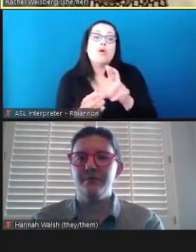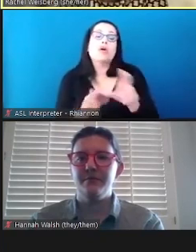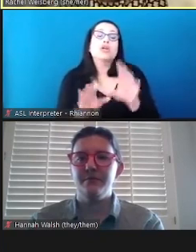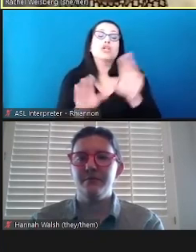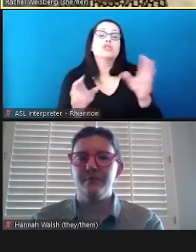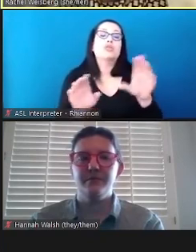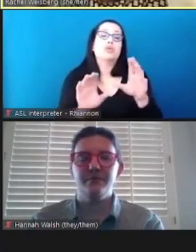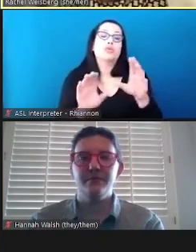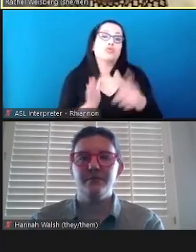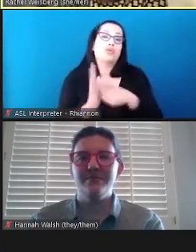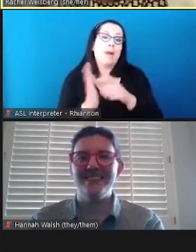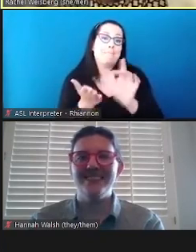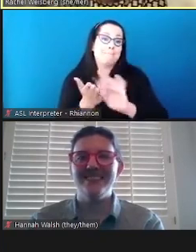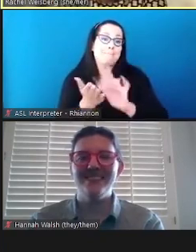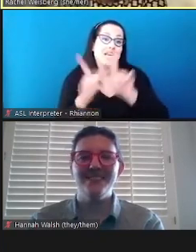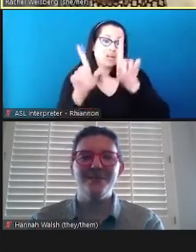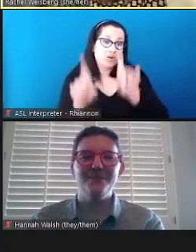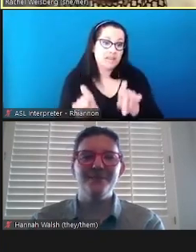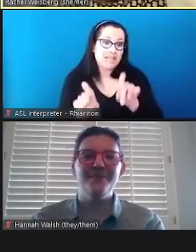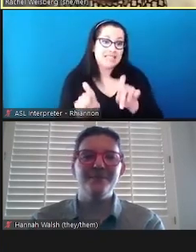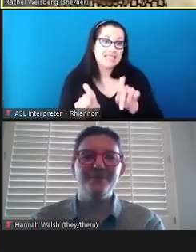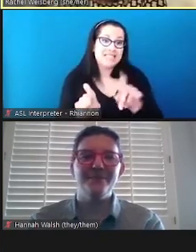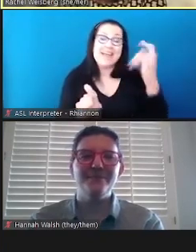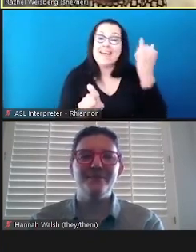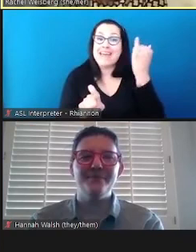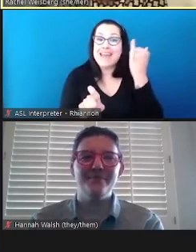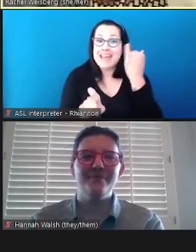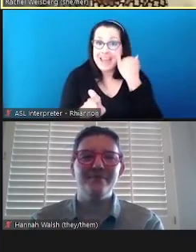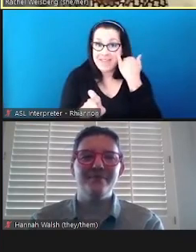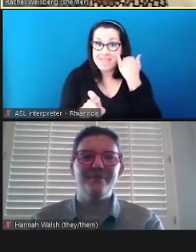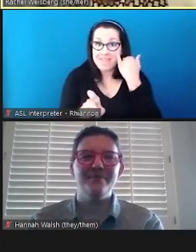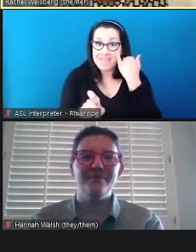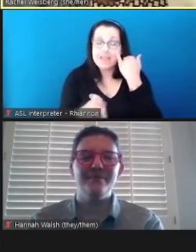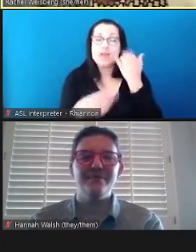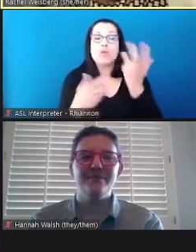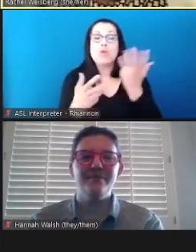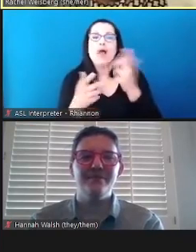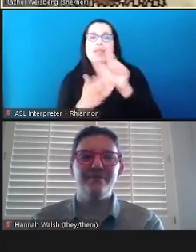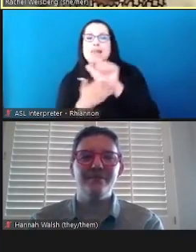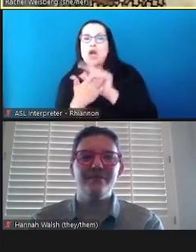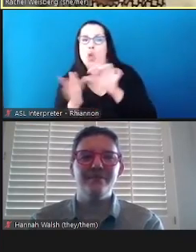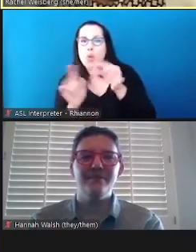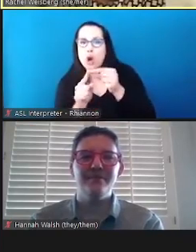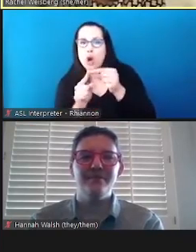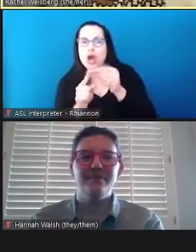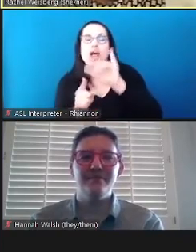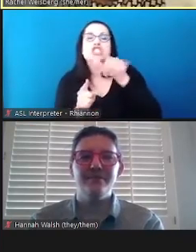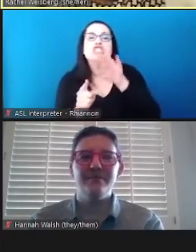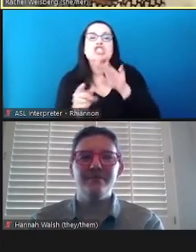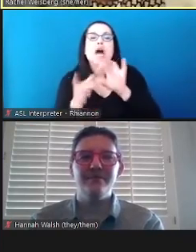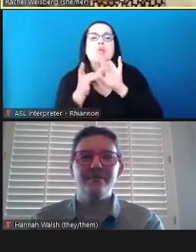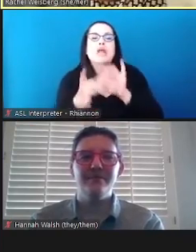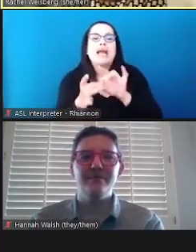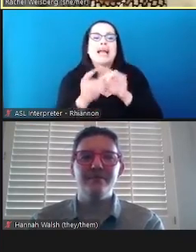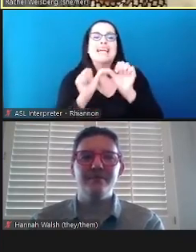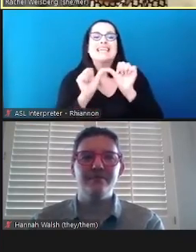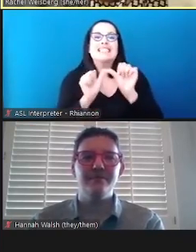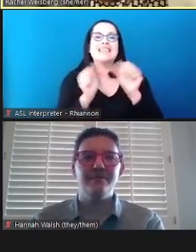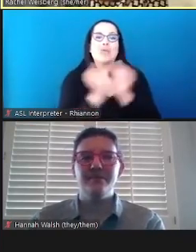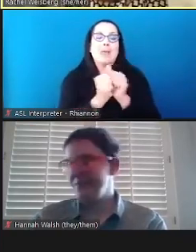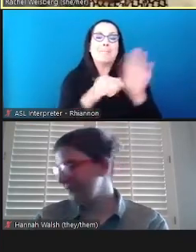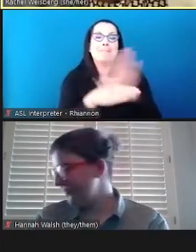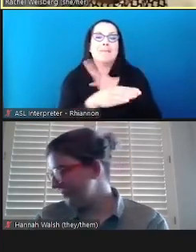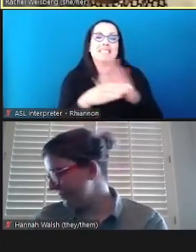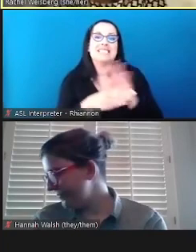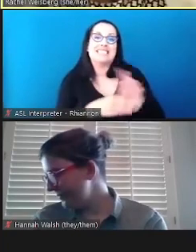are, here's our legal word that we've been saying throughout this a little bit, is if they are job related and consistent with business necessity. Okay, so